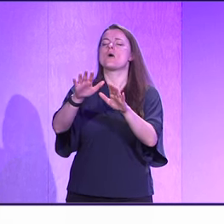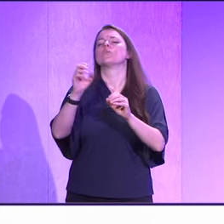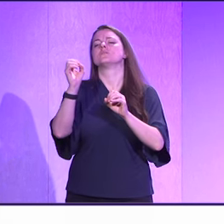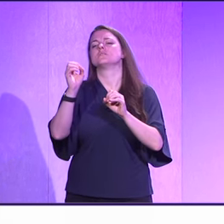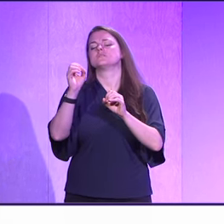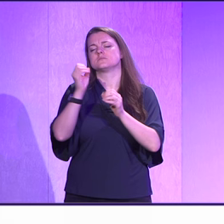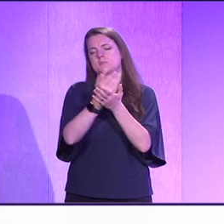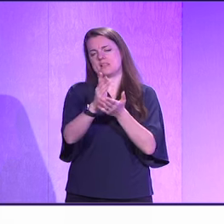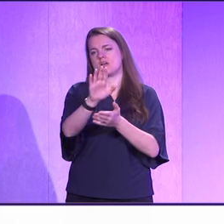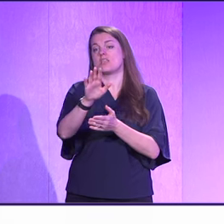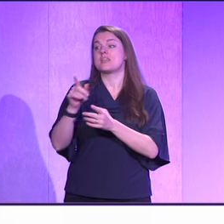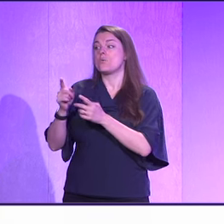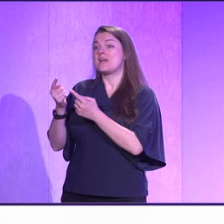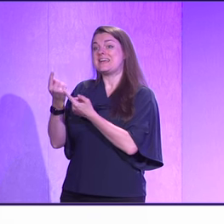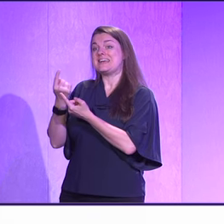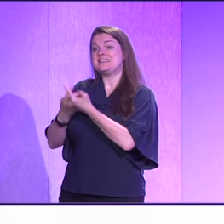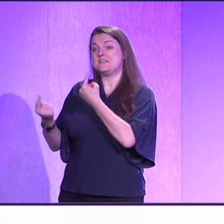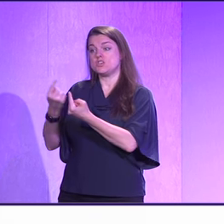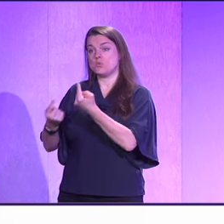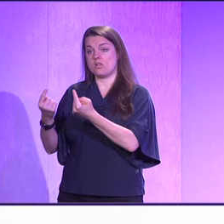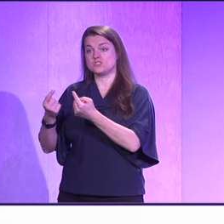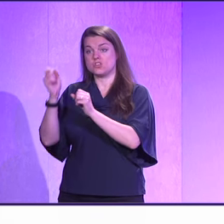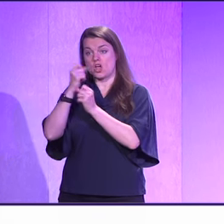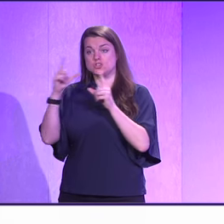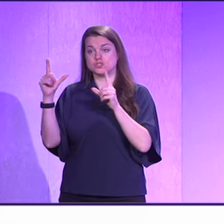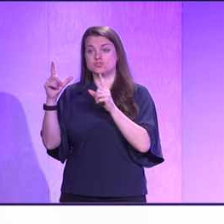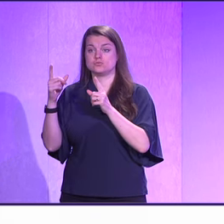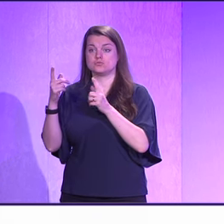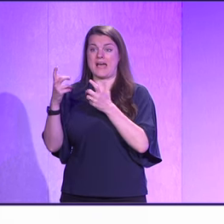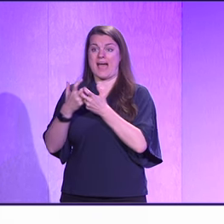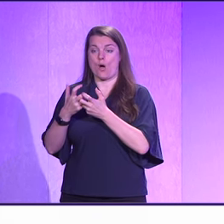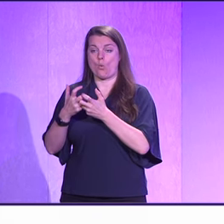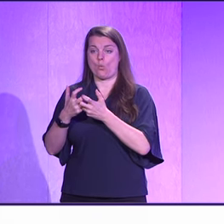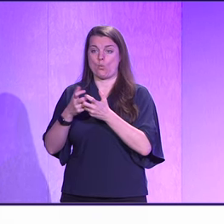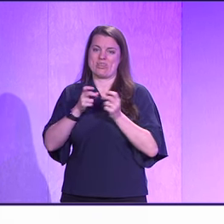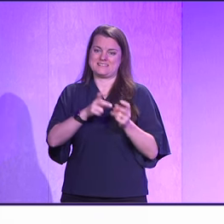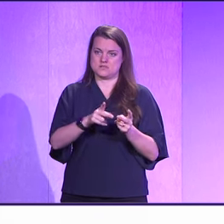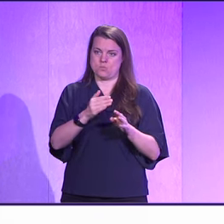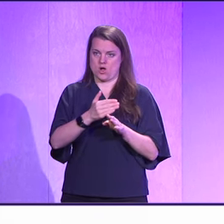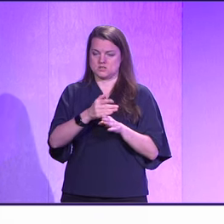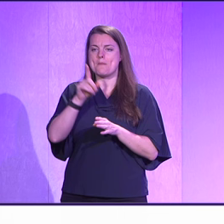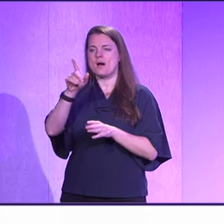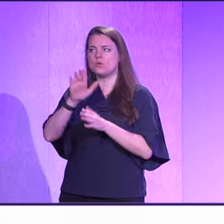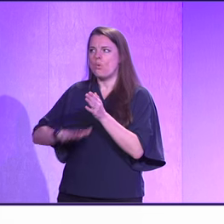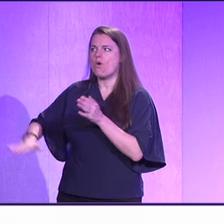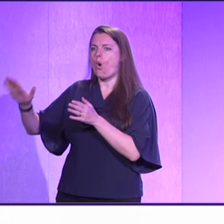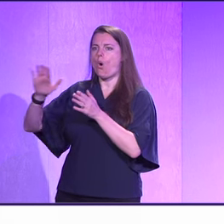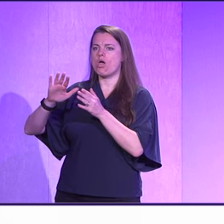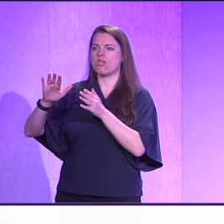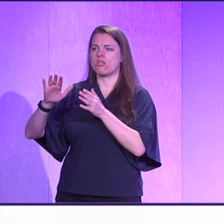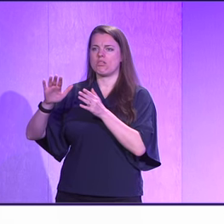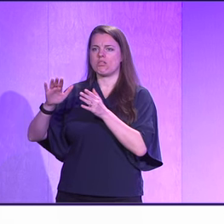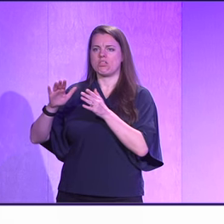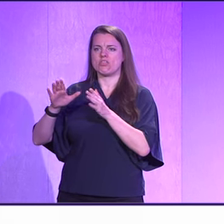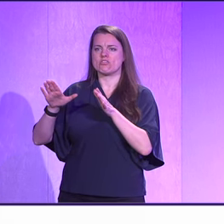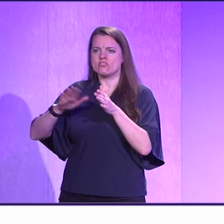took to get flights in the air. There was individuals in the airline that understood their systems, but institutionally, the airline didn't understand what